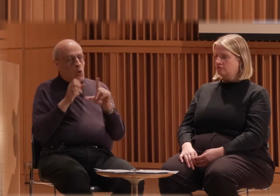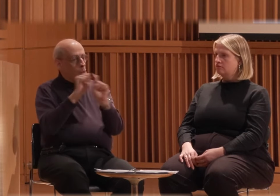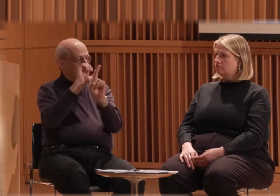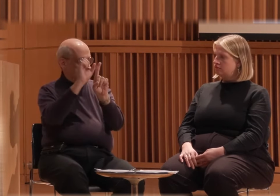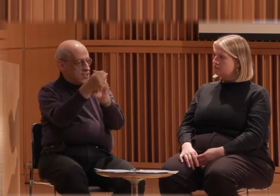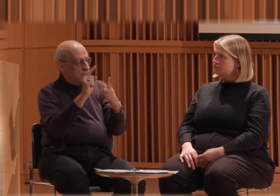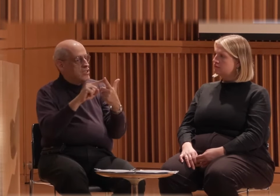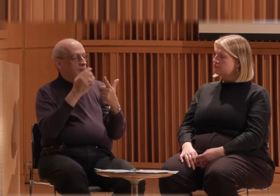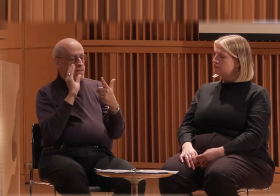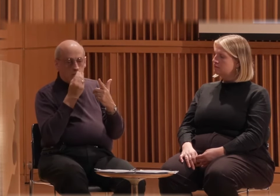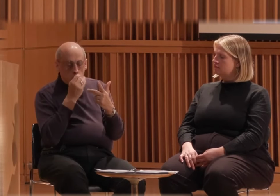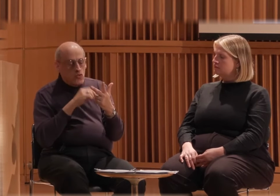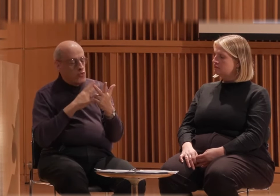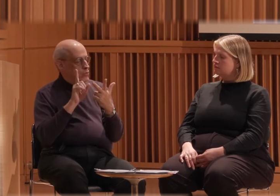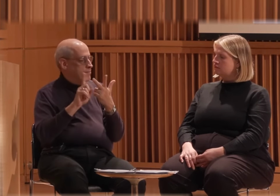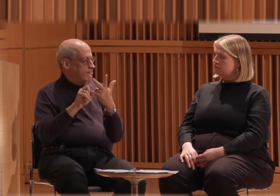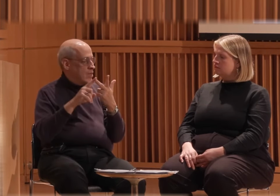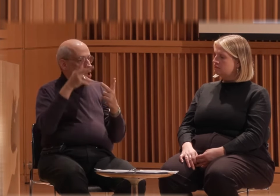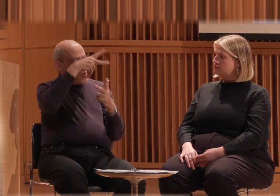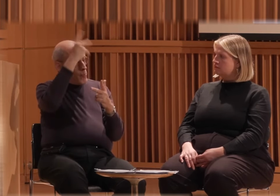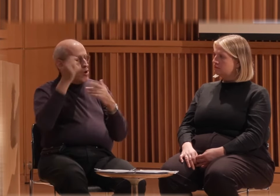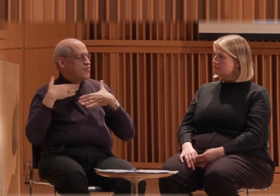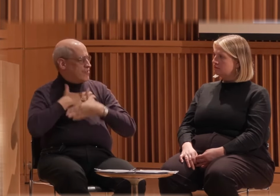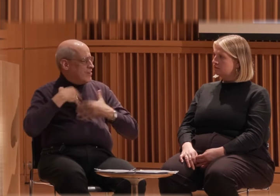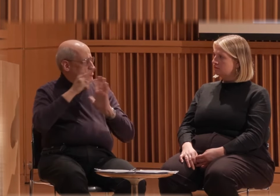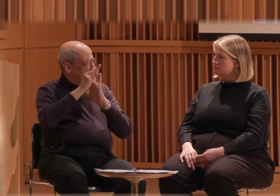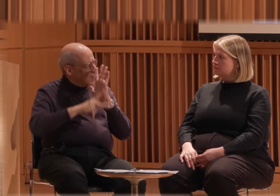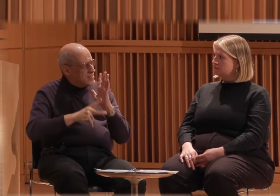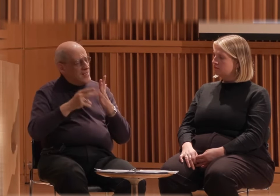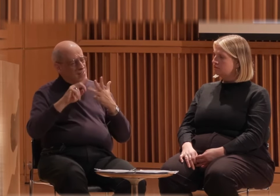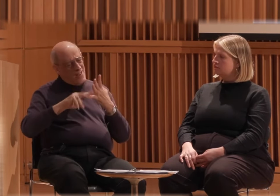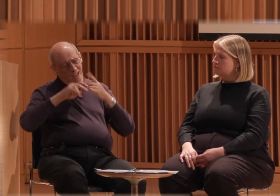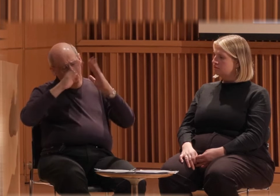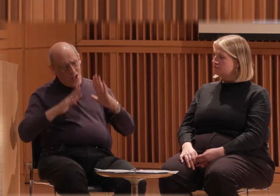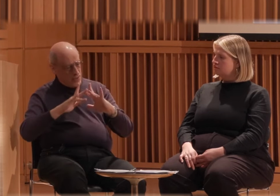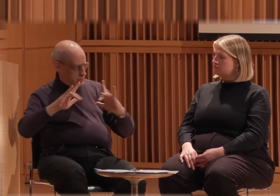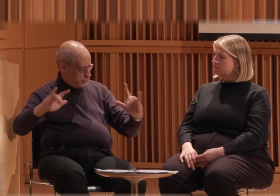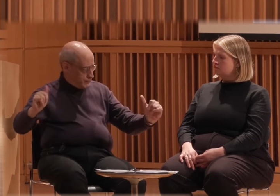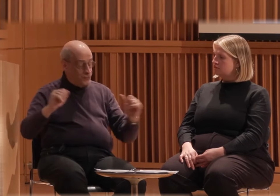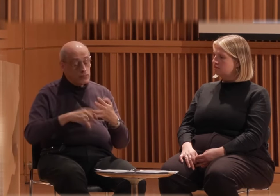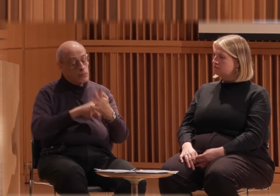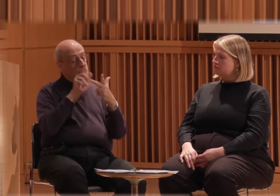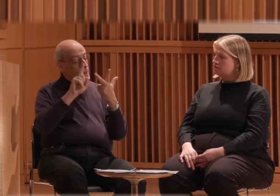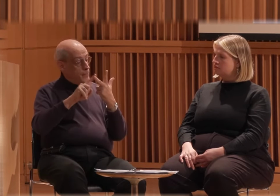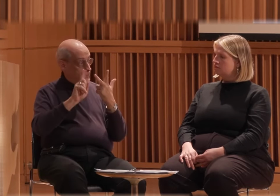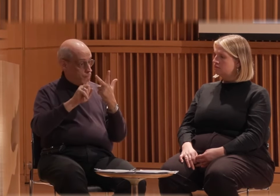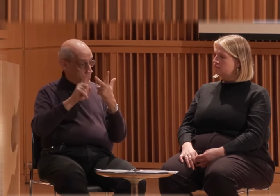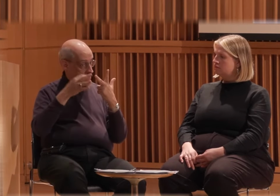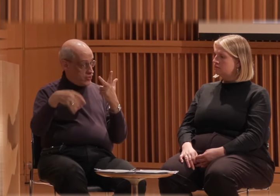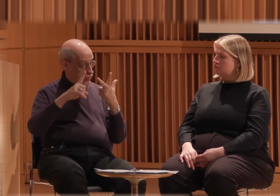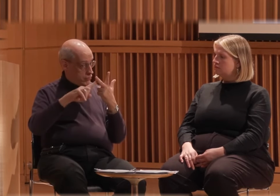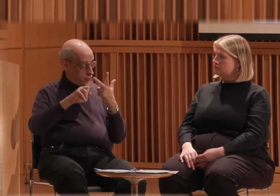conditions, food, parks and recreation policy, housing, what have you. And then there's a third